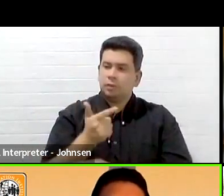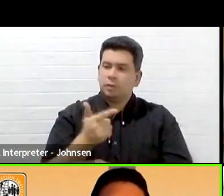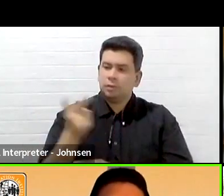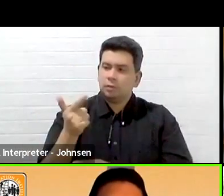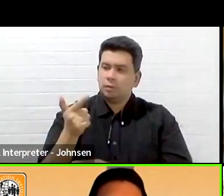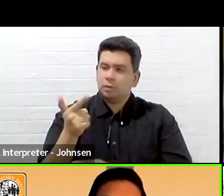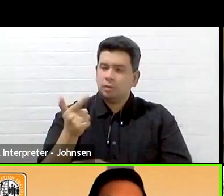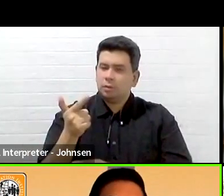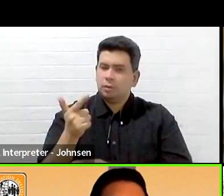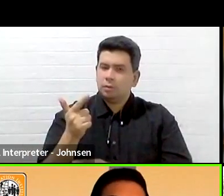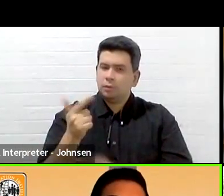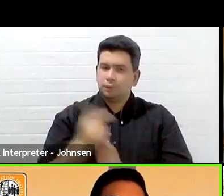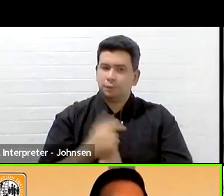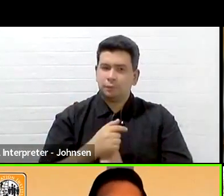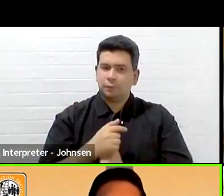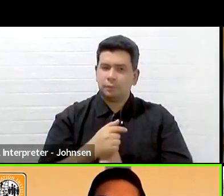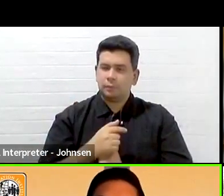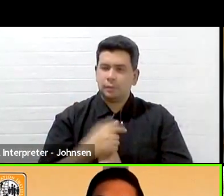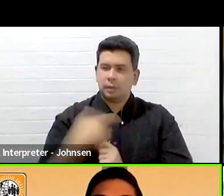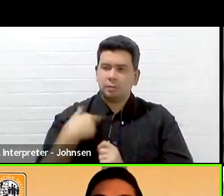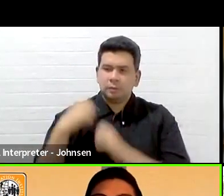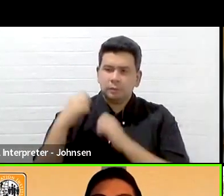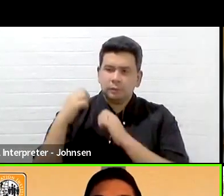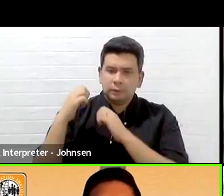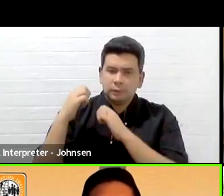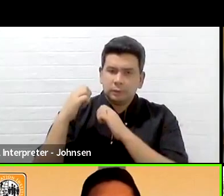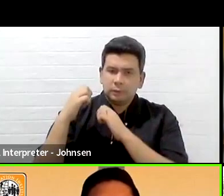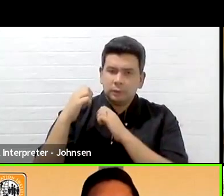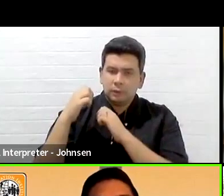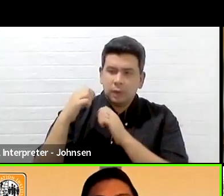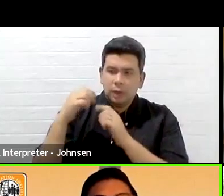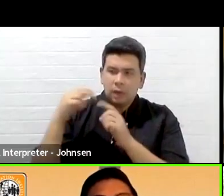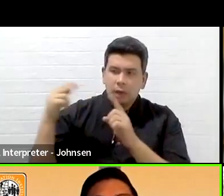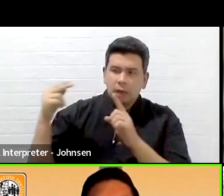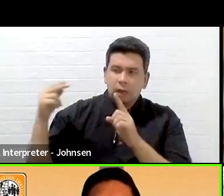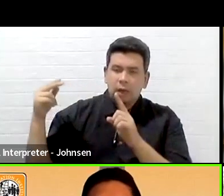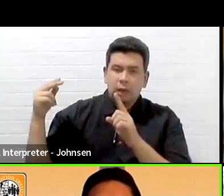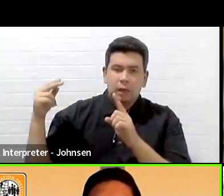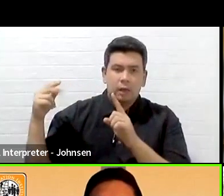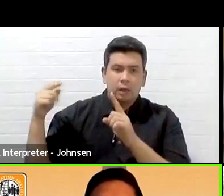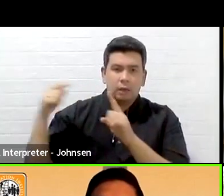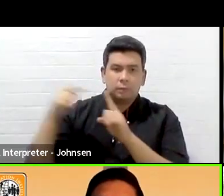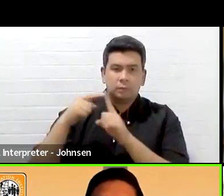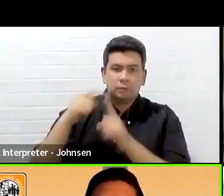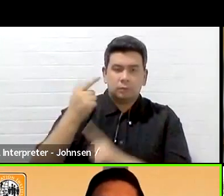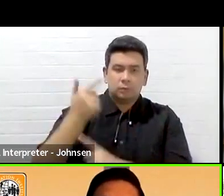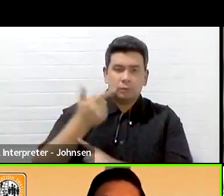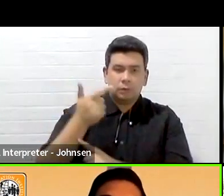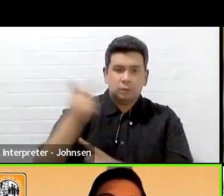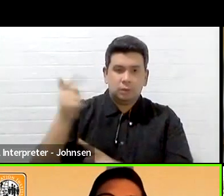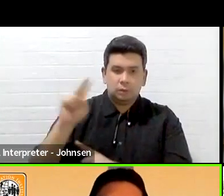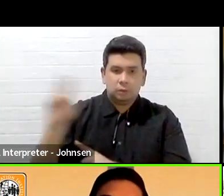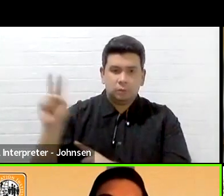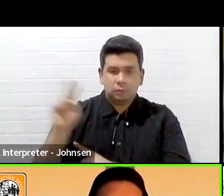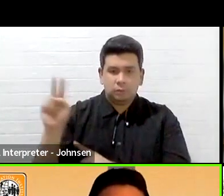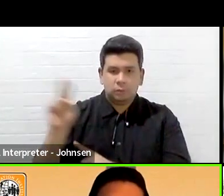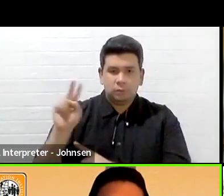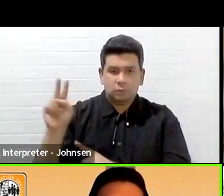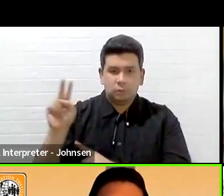we did a forecast up to 2022, but we only use data for until May